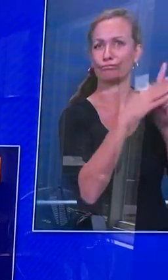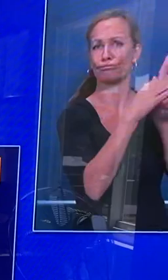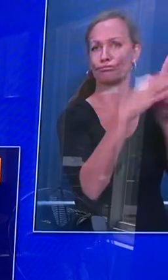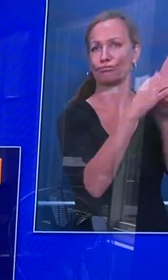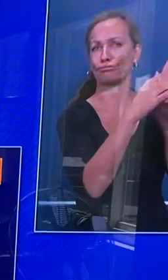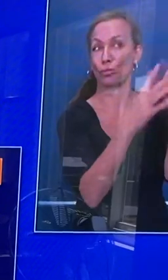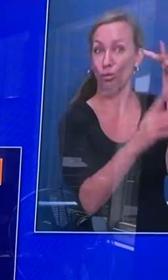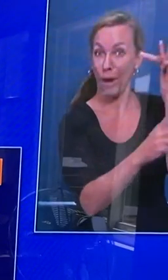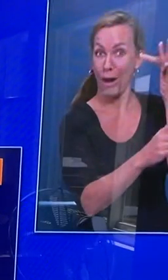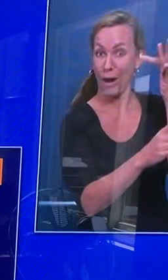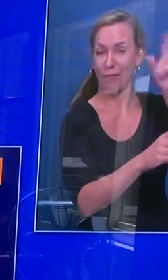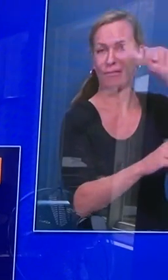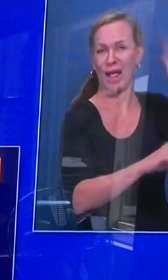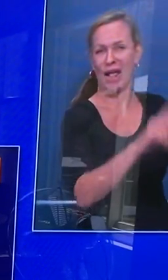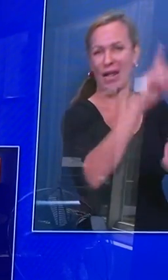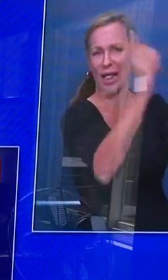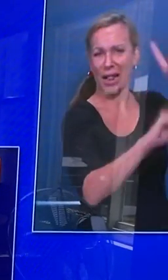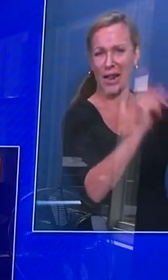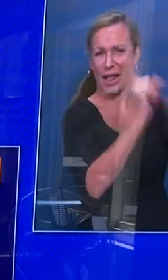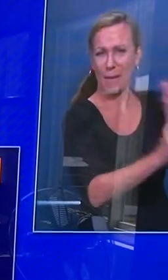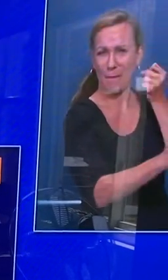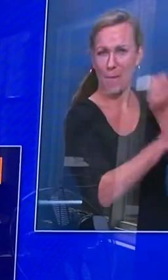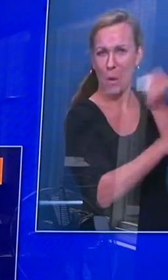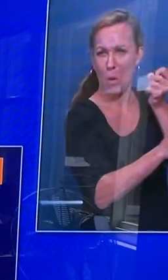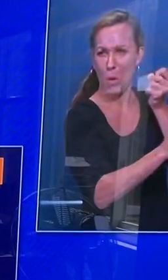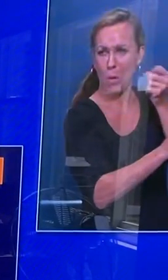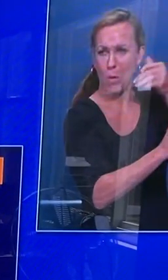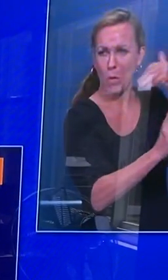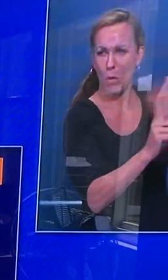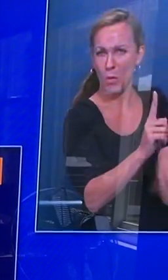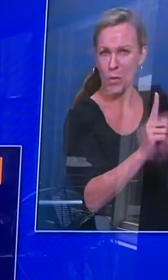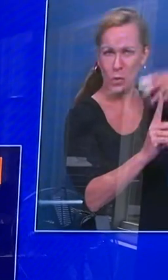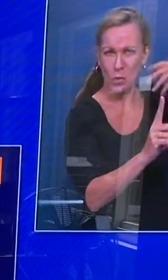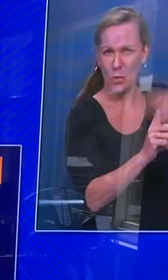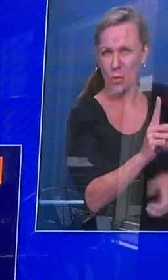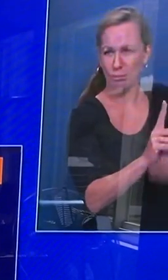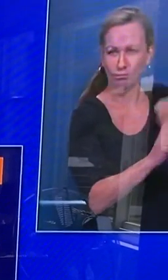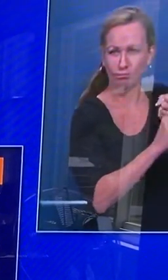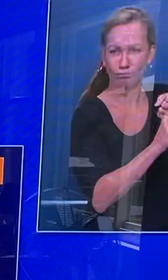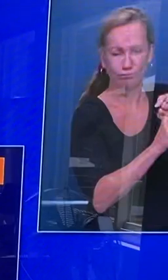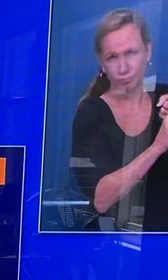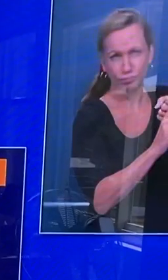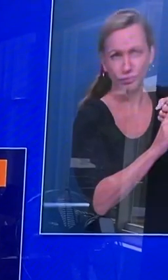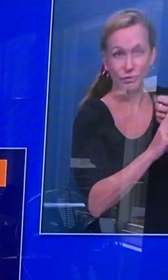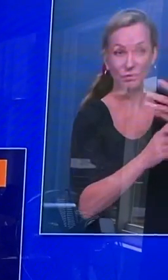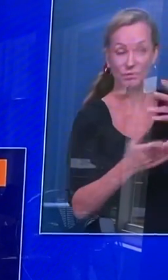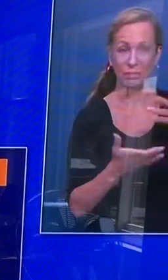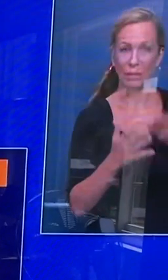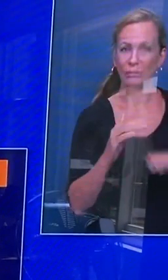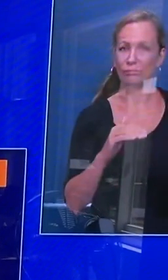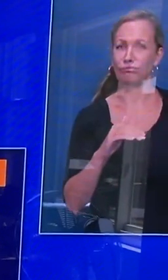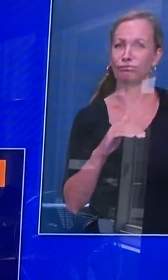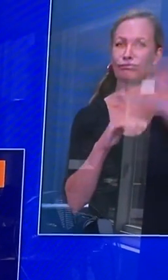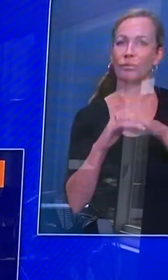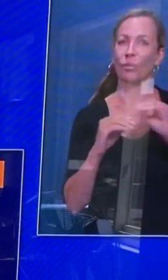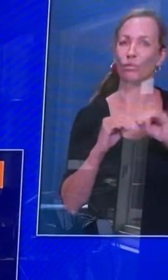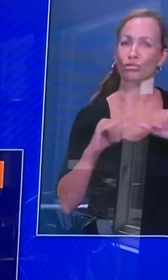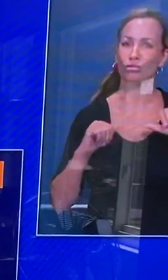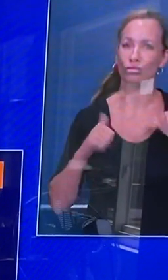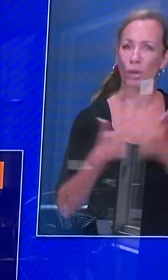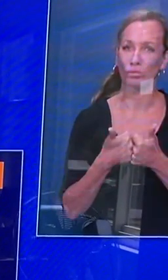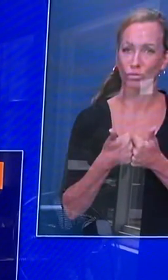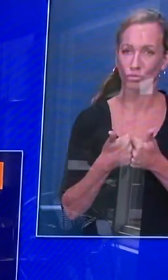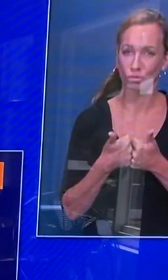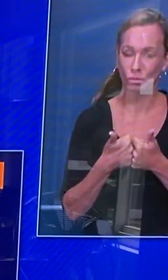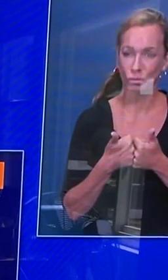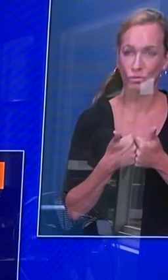impactful and most challenging. It's also been impenetrable in terms of identifying fires related to these strikes. And I